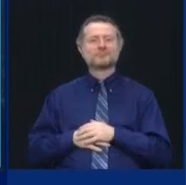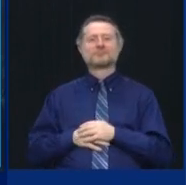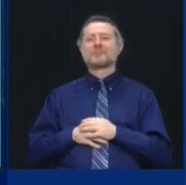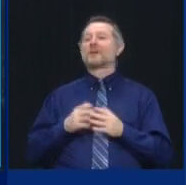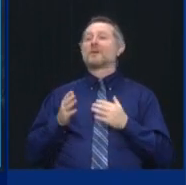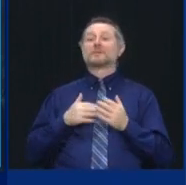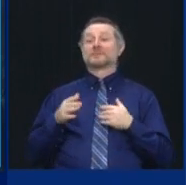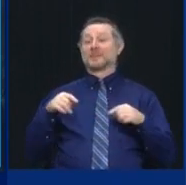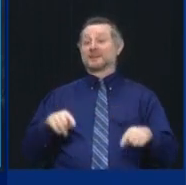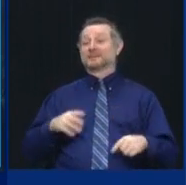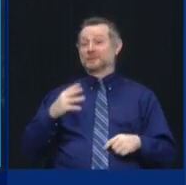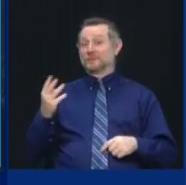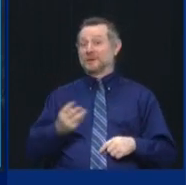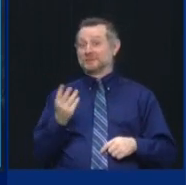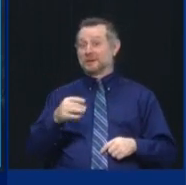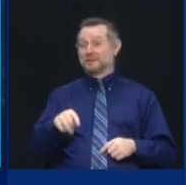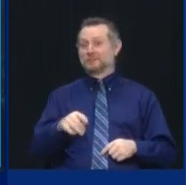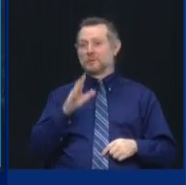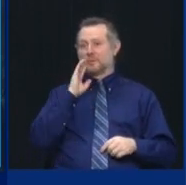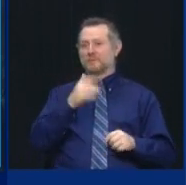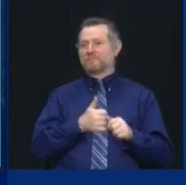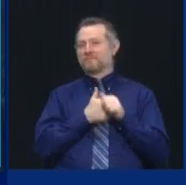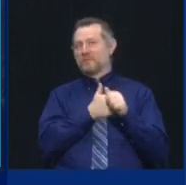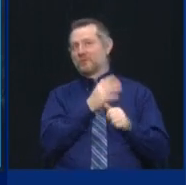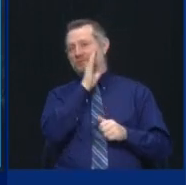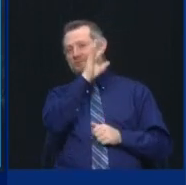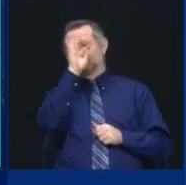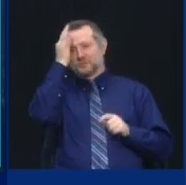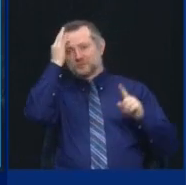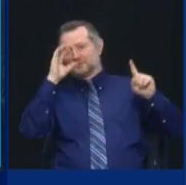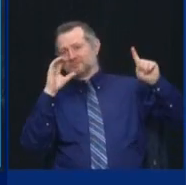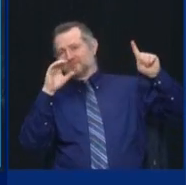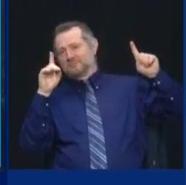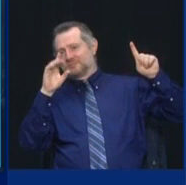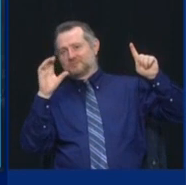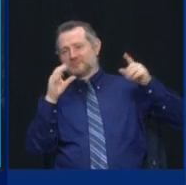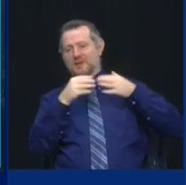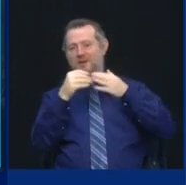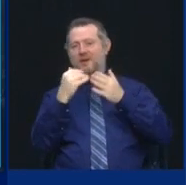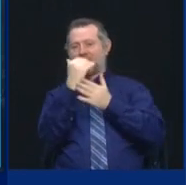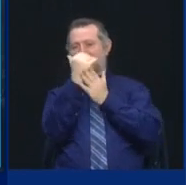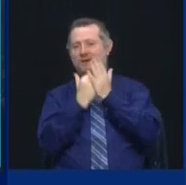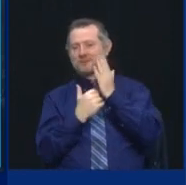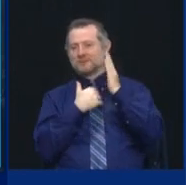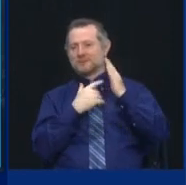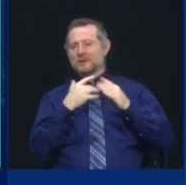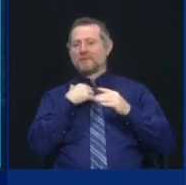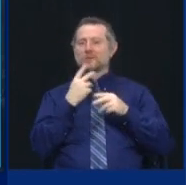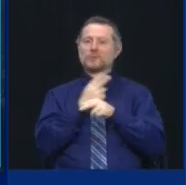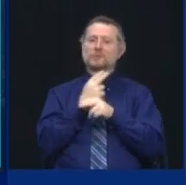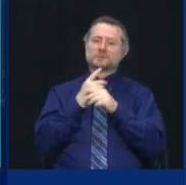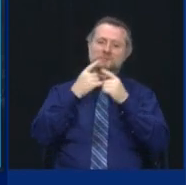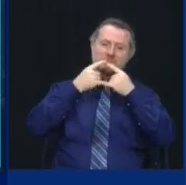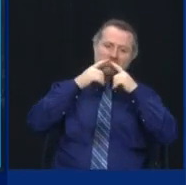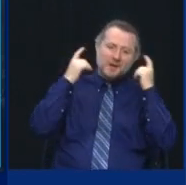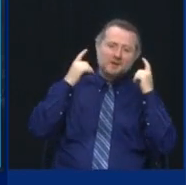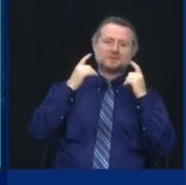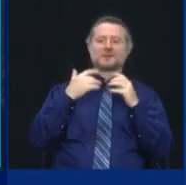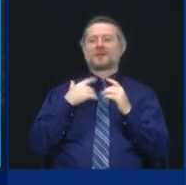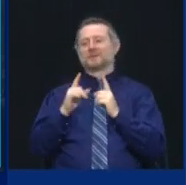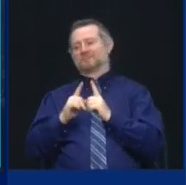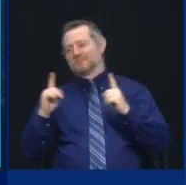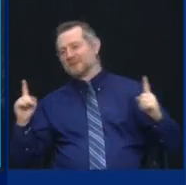this Wednesday, we're going to adopt the CDC's new guidance and regulations on masks and social distancing